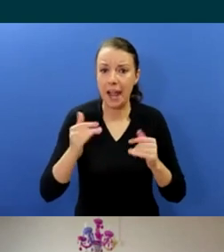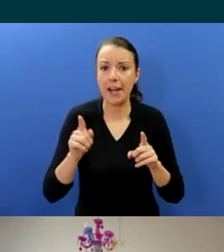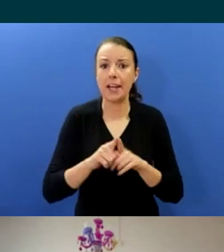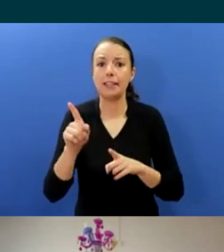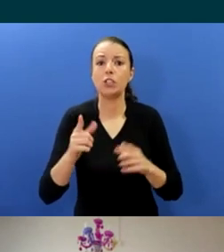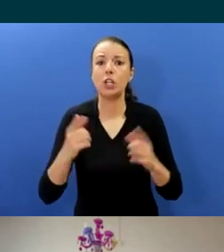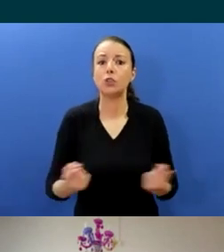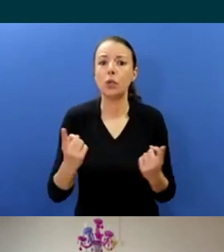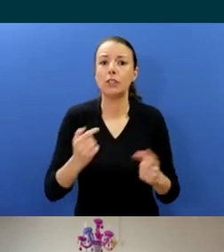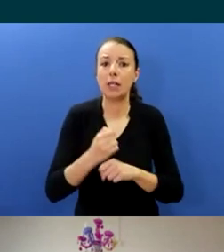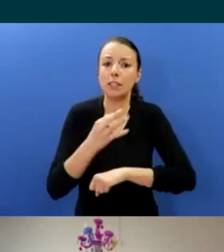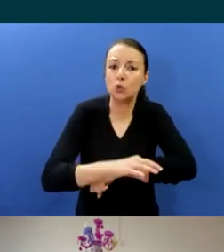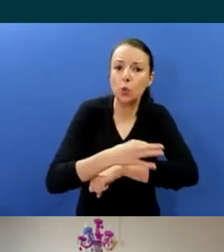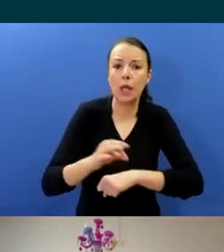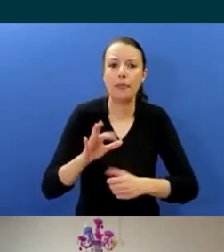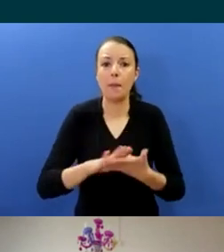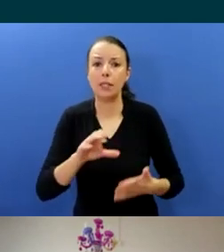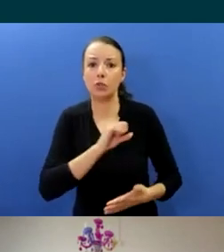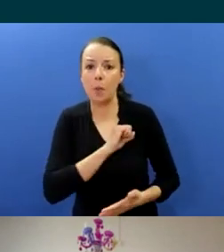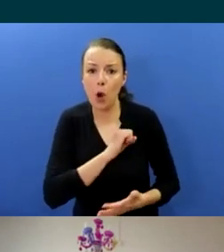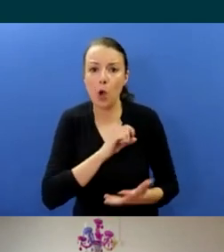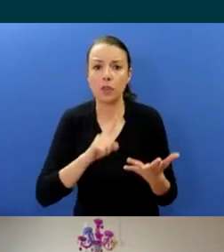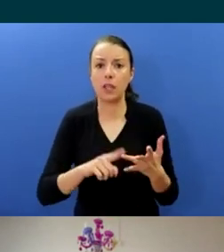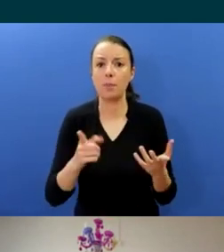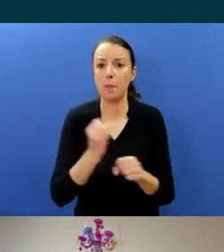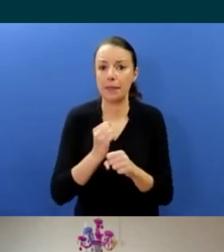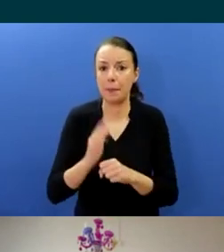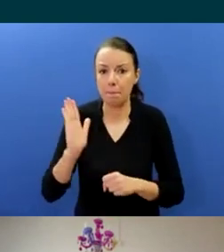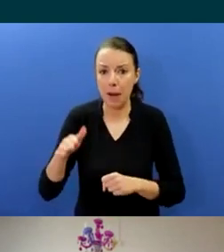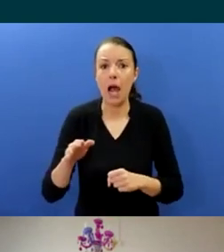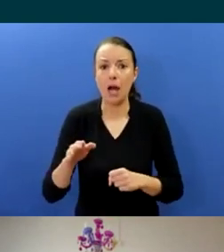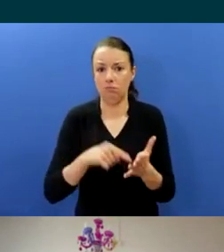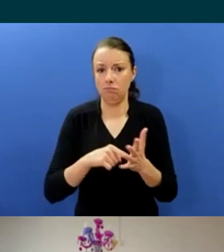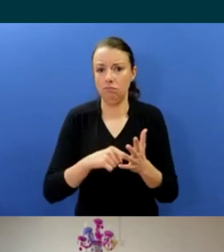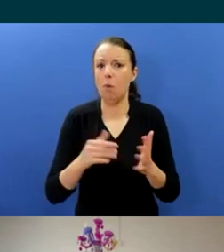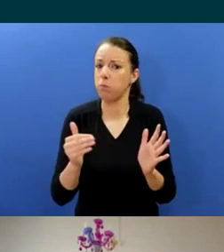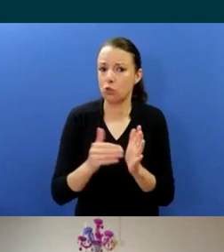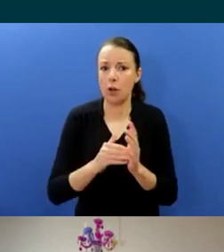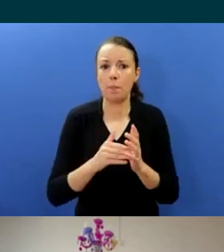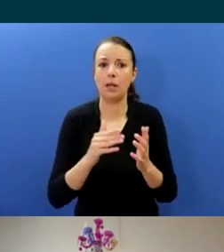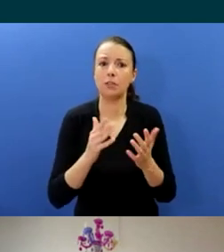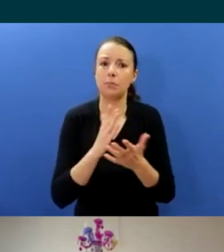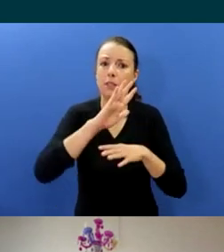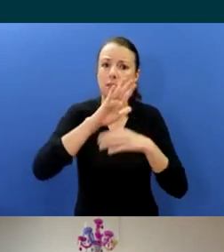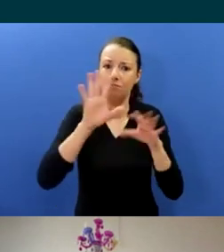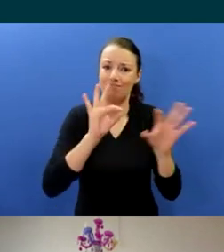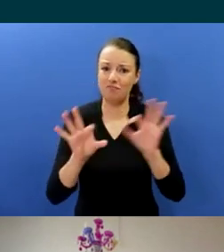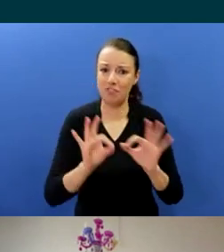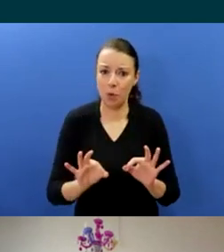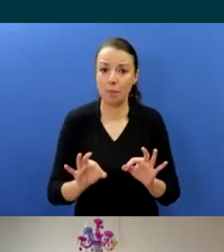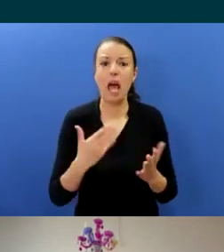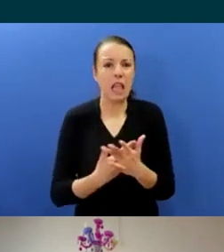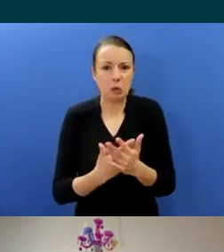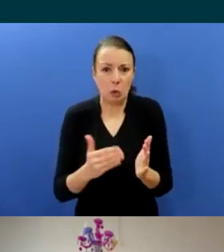Why do we need to have this information? It's because this, what we call the mini panel of